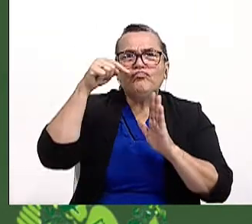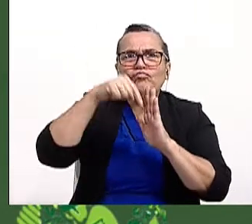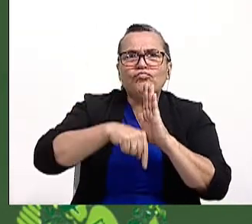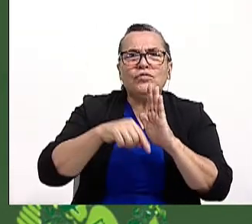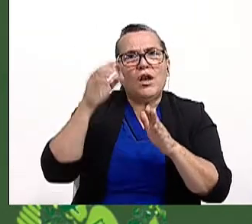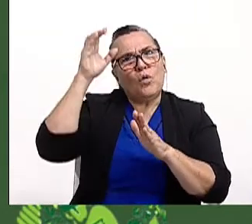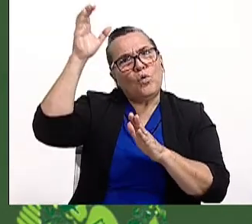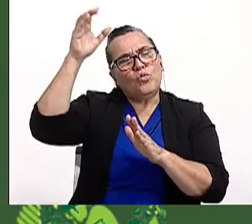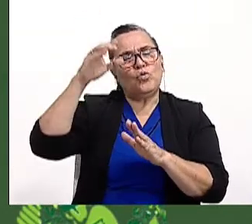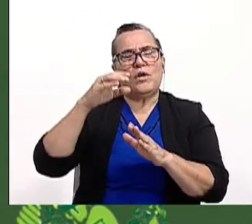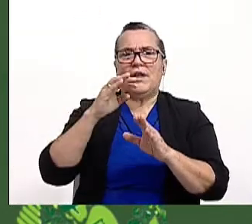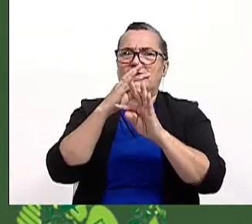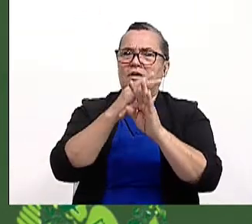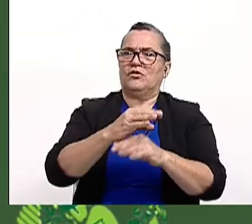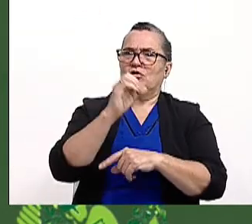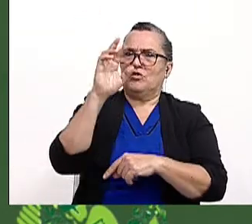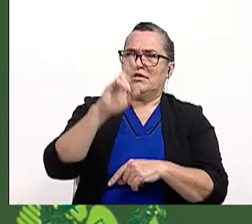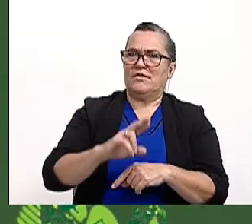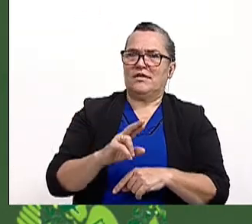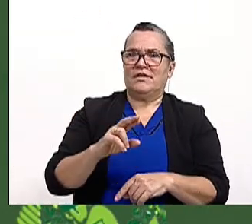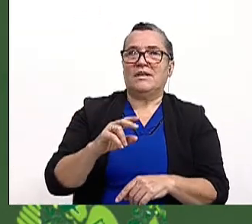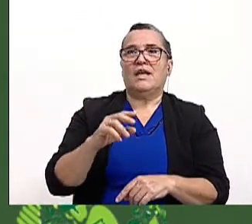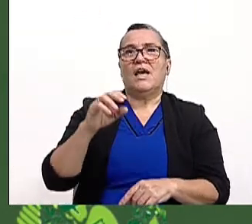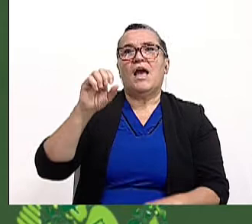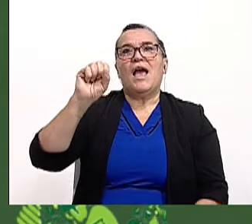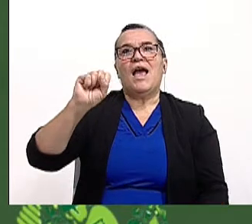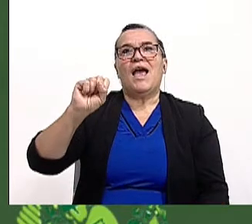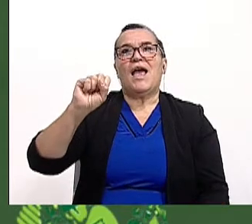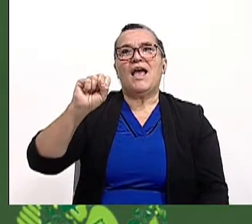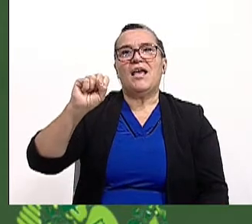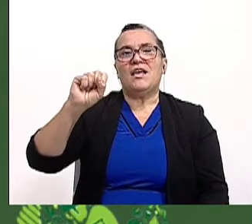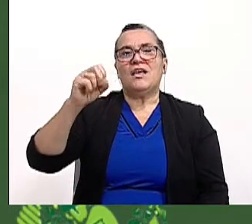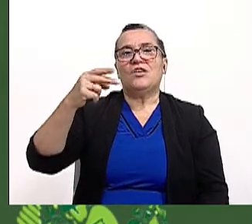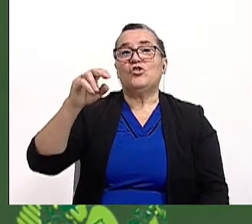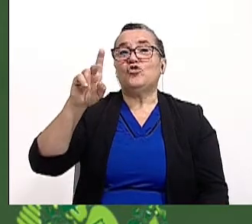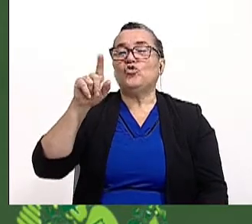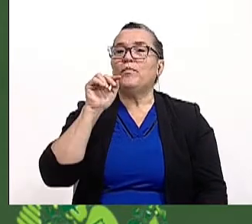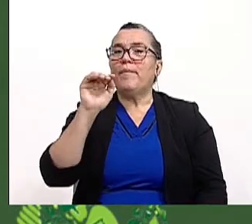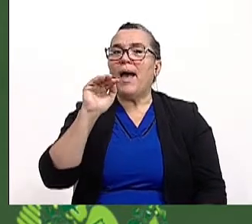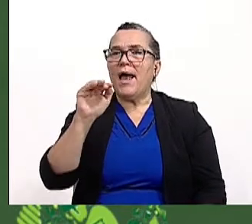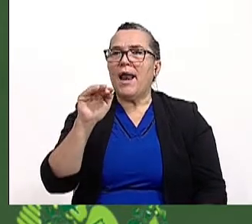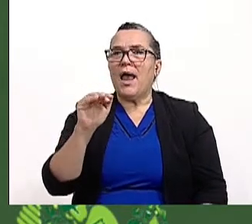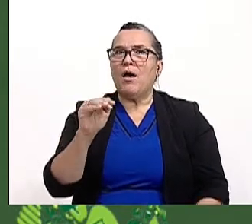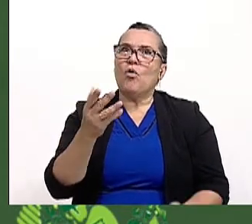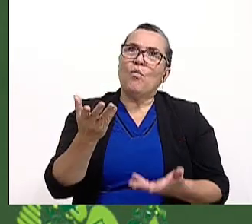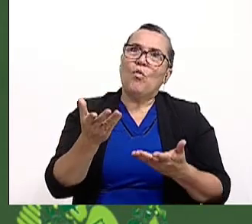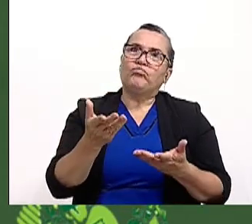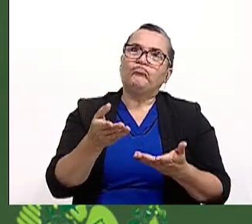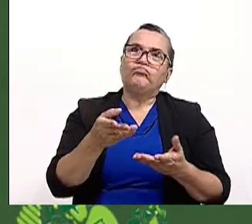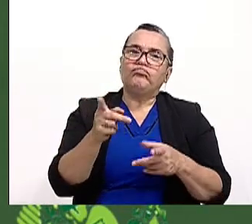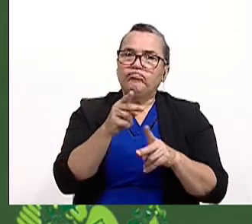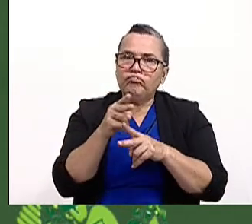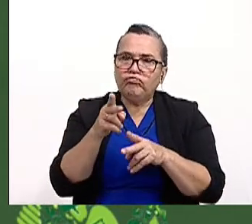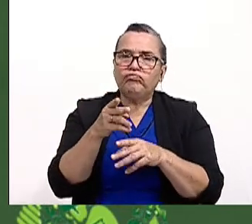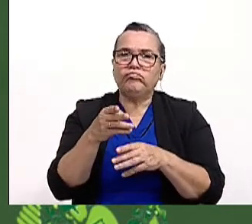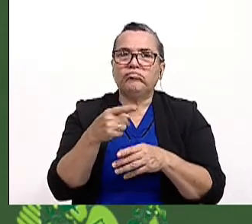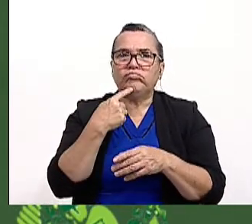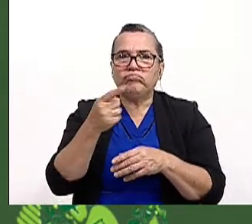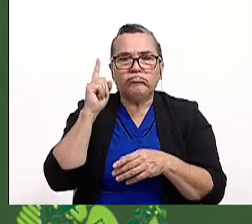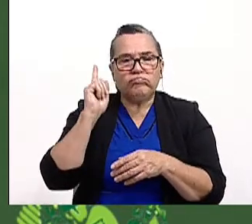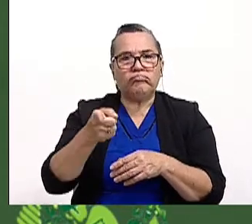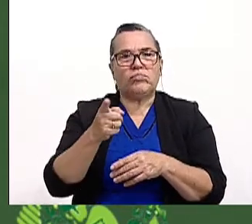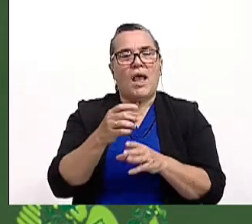Costa Rica. We're going to use should to give advice, okay, in order to do something. Then we have